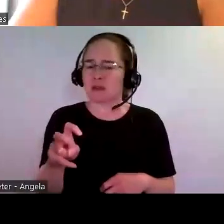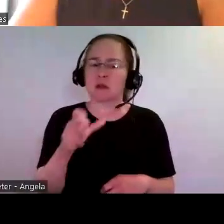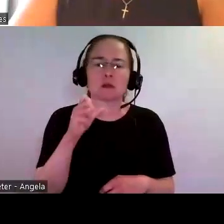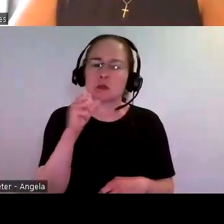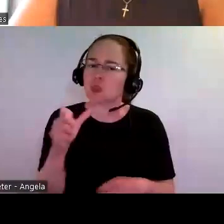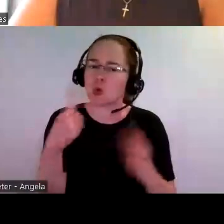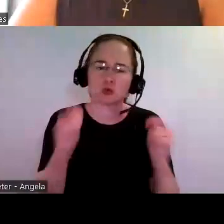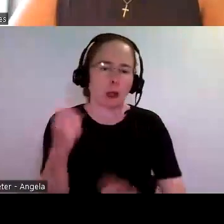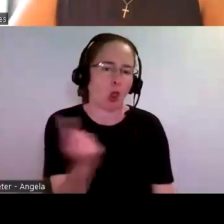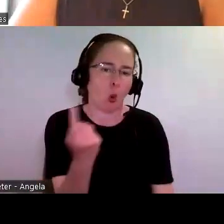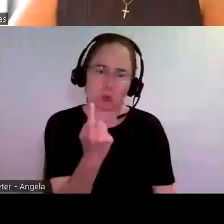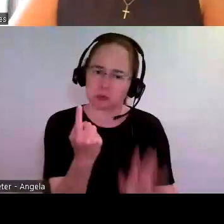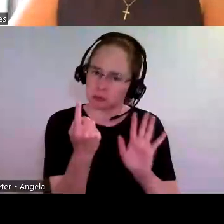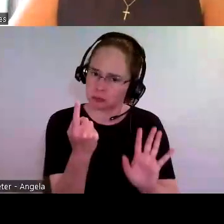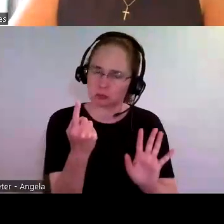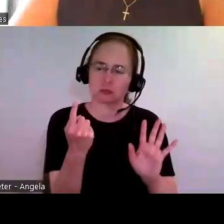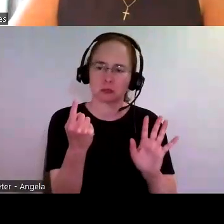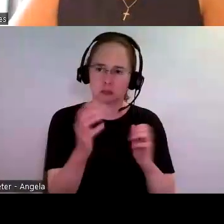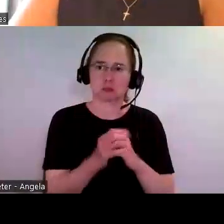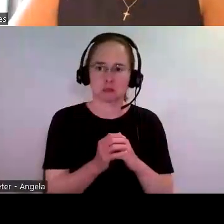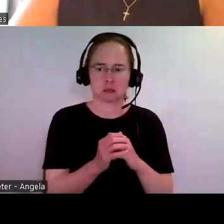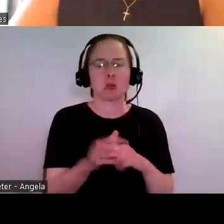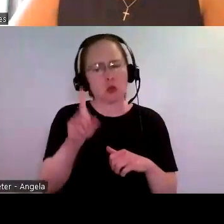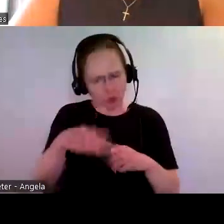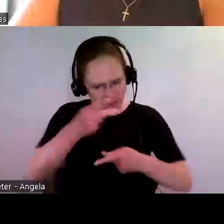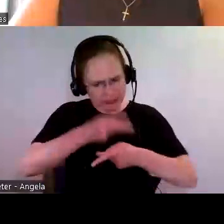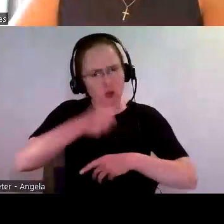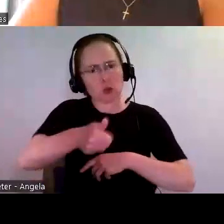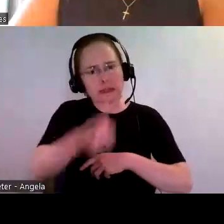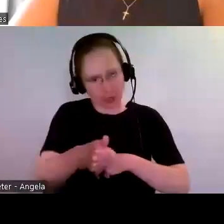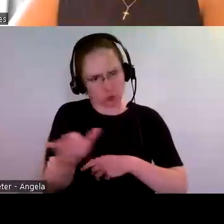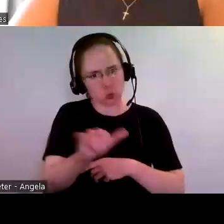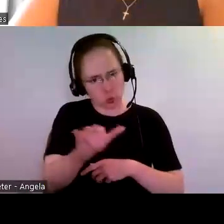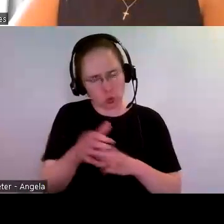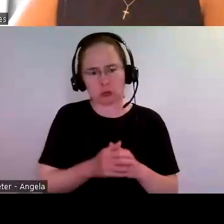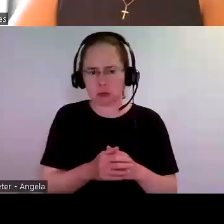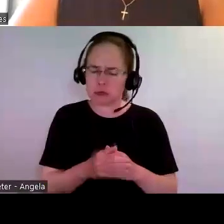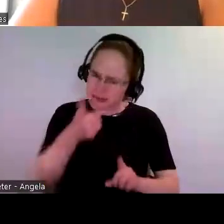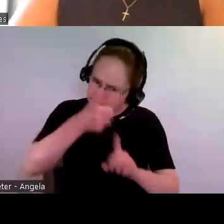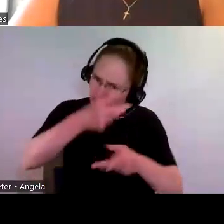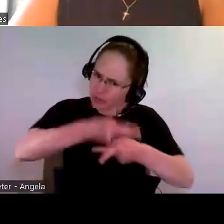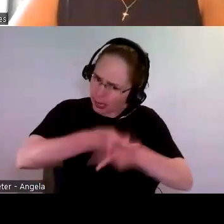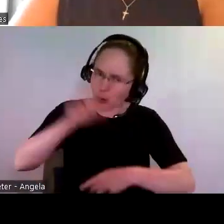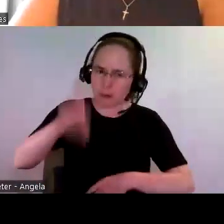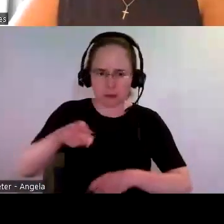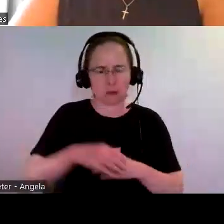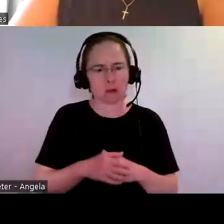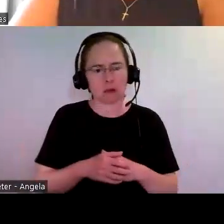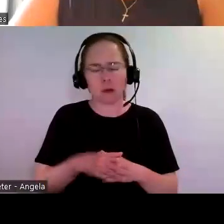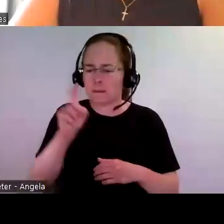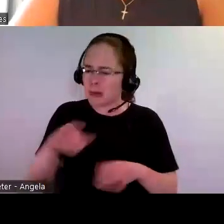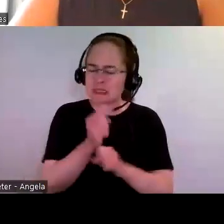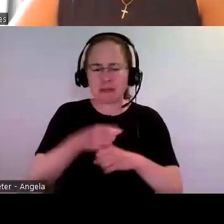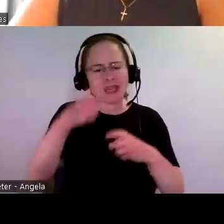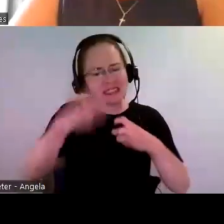alone. And at some point, you do have to take care of yourself. And there is self-care. You have to make those hard decisions. It's